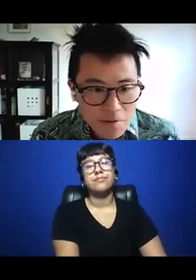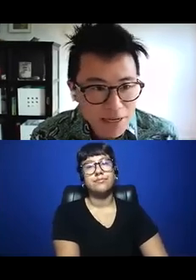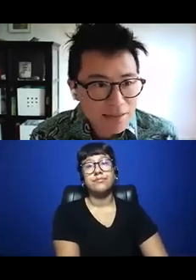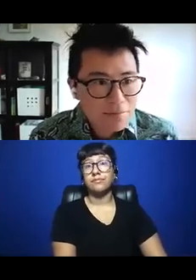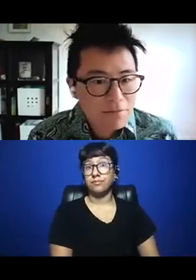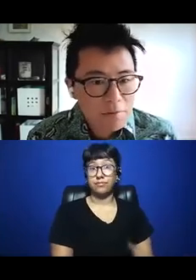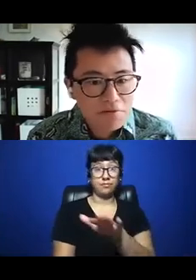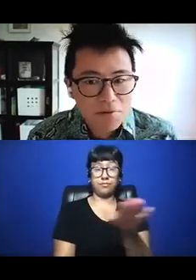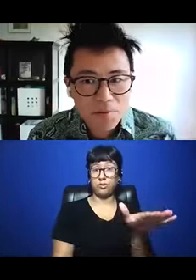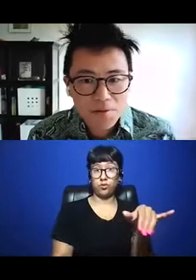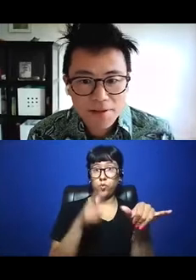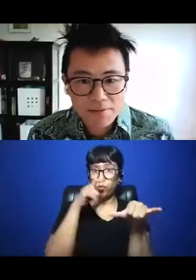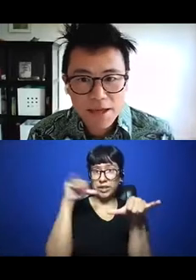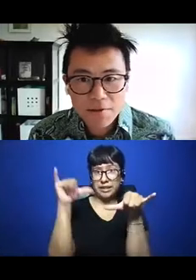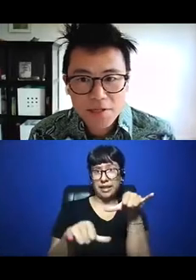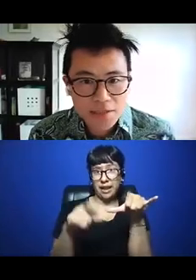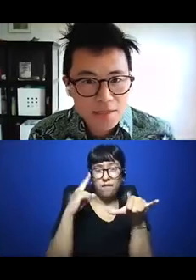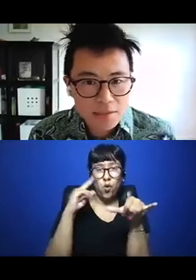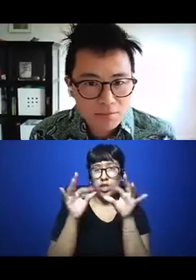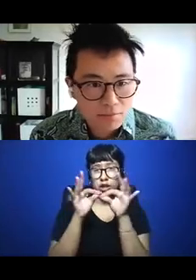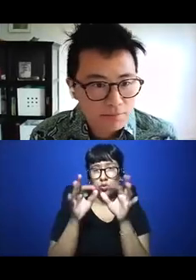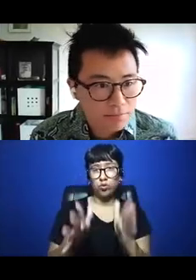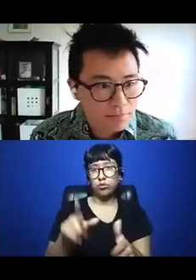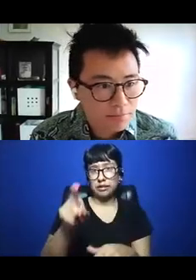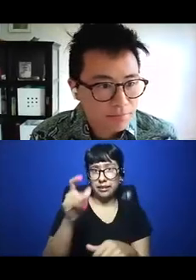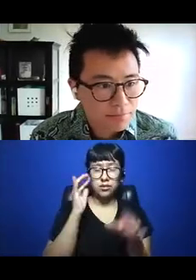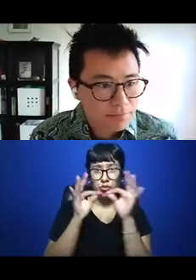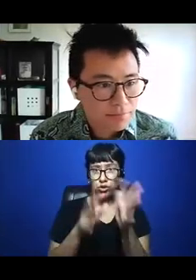Did anyone remain in the main room for language access?